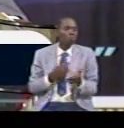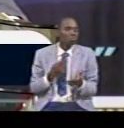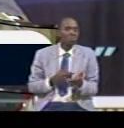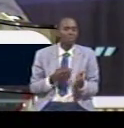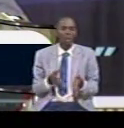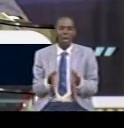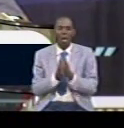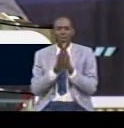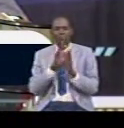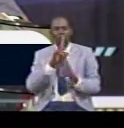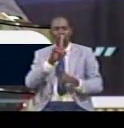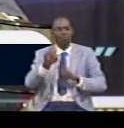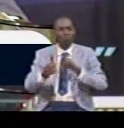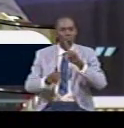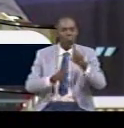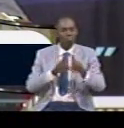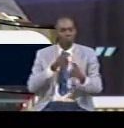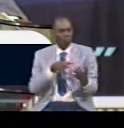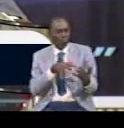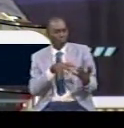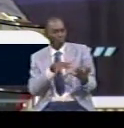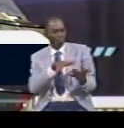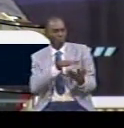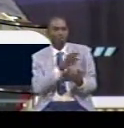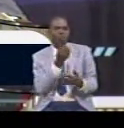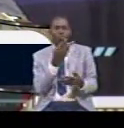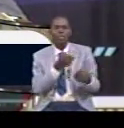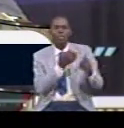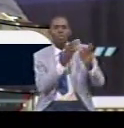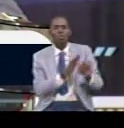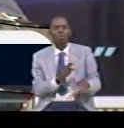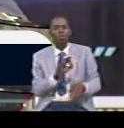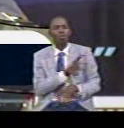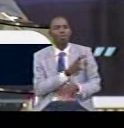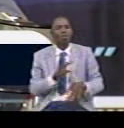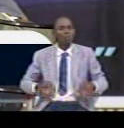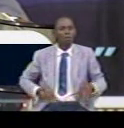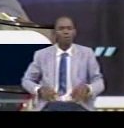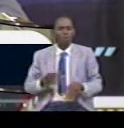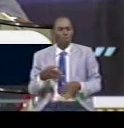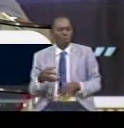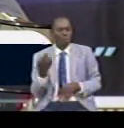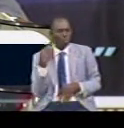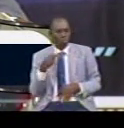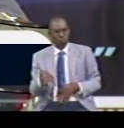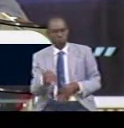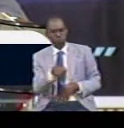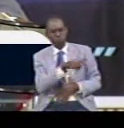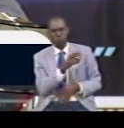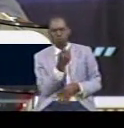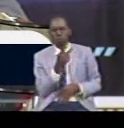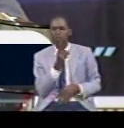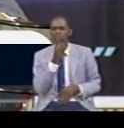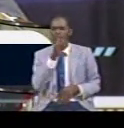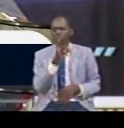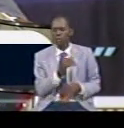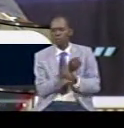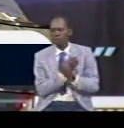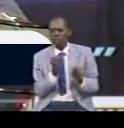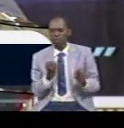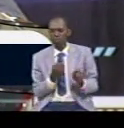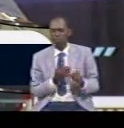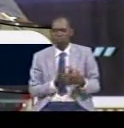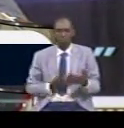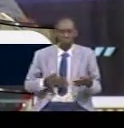the question, those disciples of Christ that are following Christ, were they actually born again? Were they saved? Did they